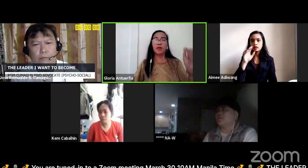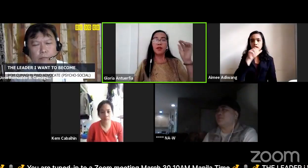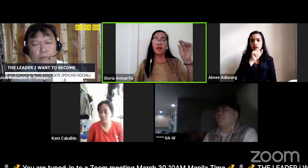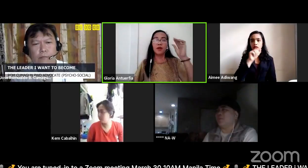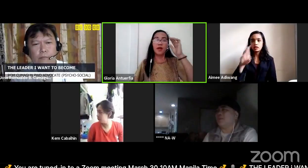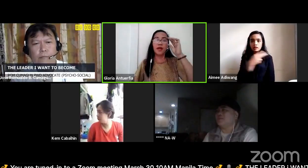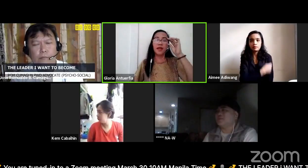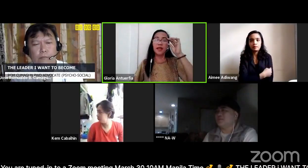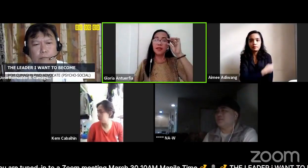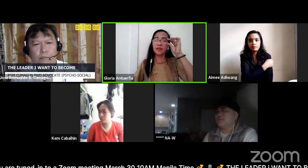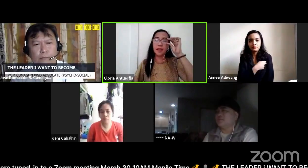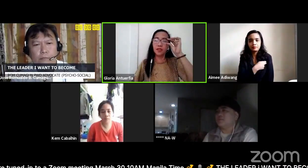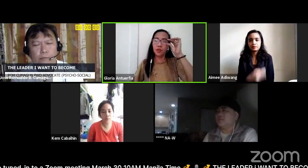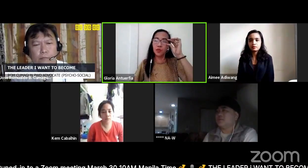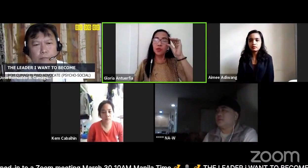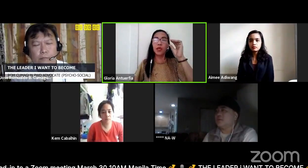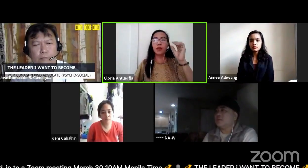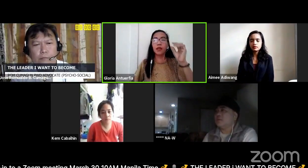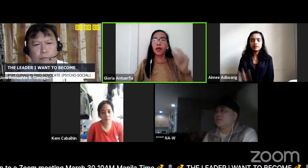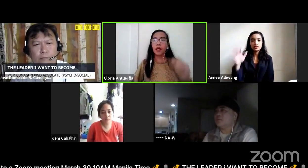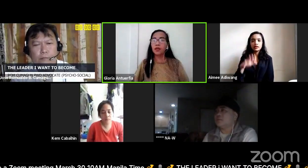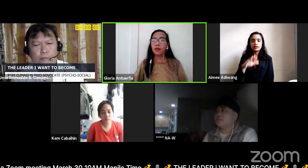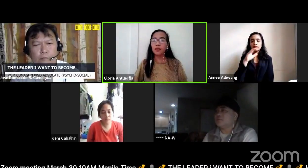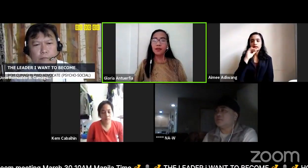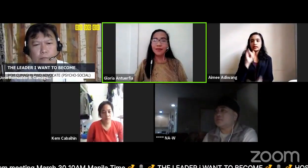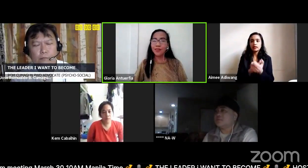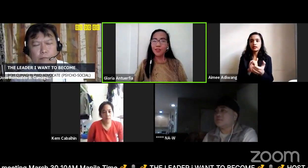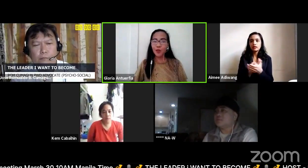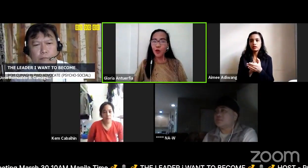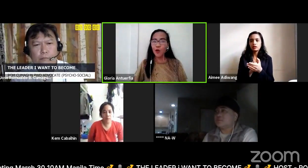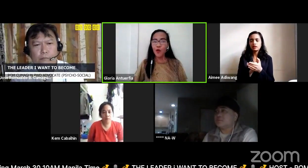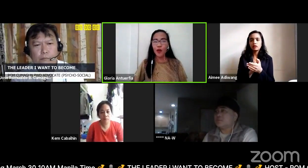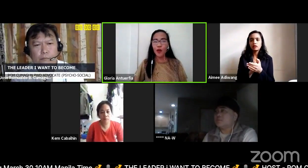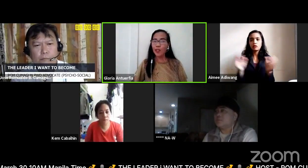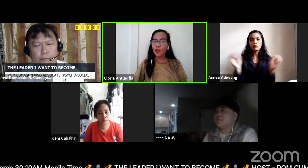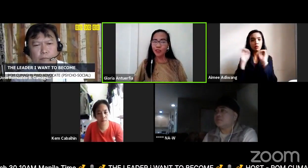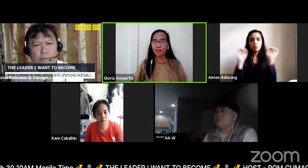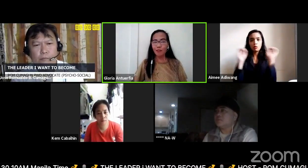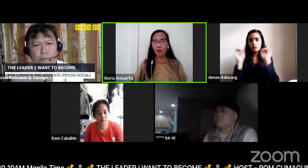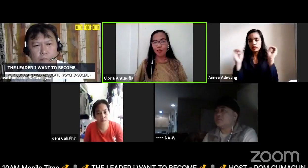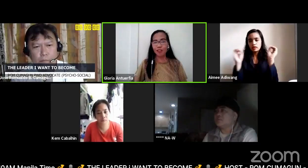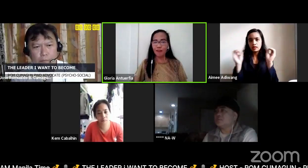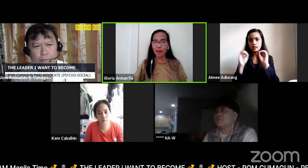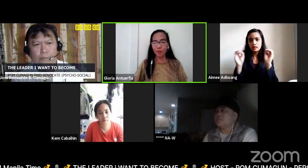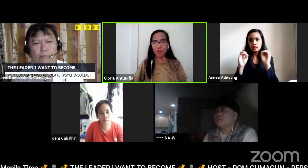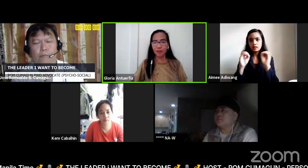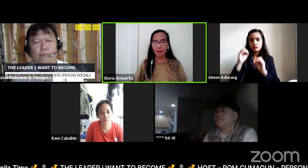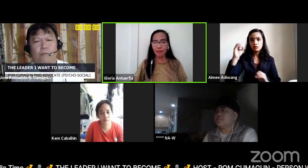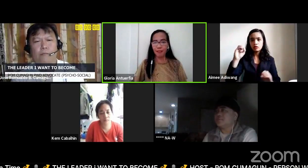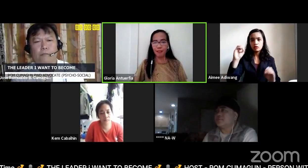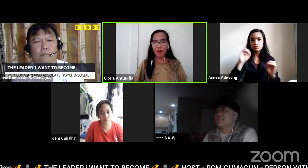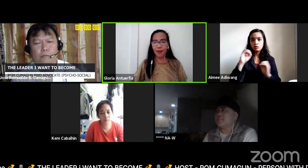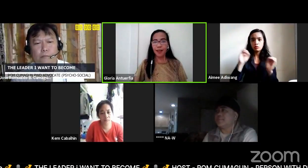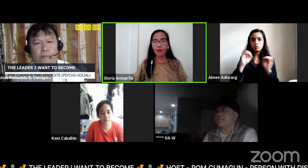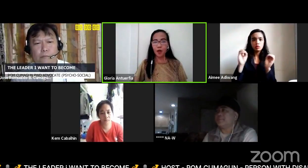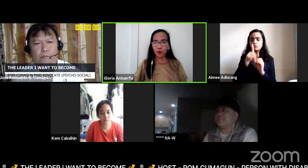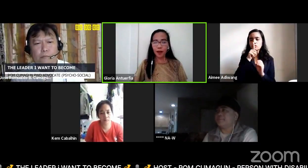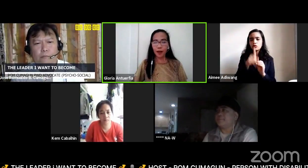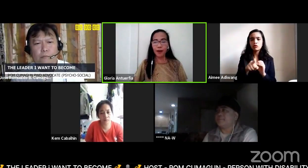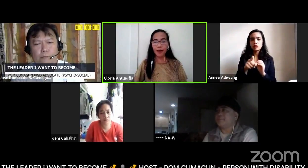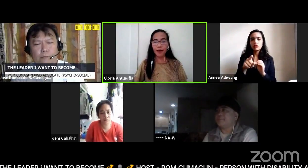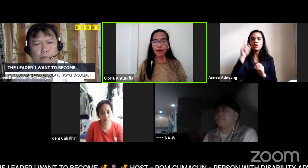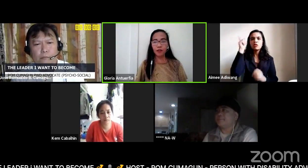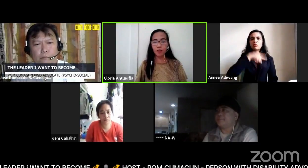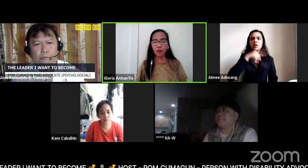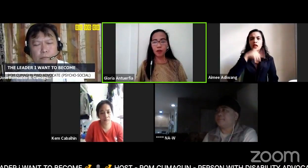Rodriguez is available. It is not true that there's no gastroenterology in the hospital. Go